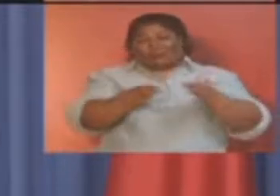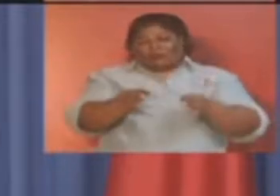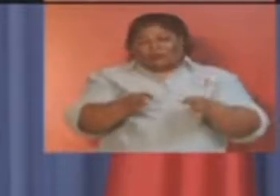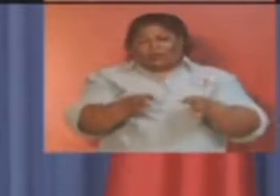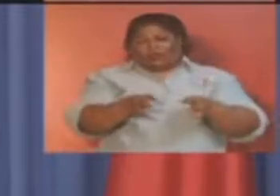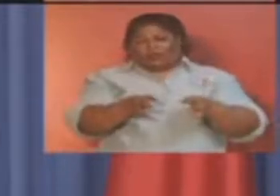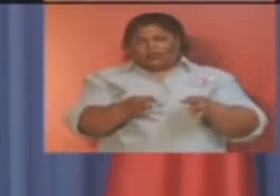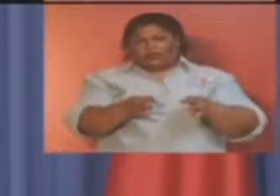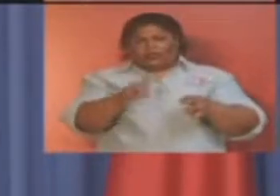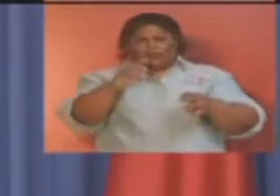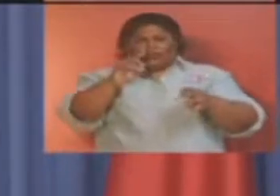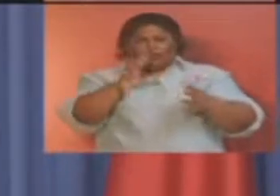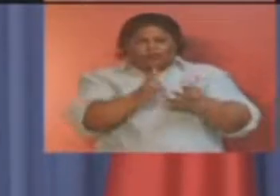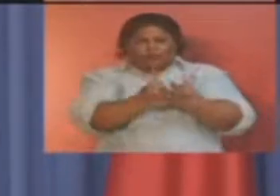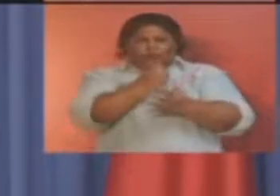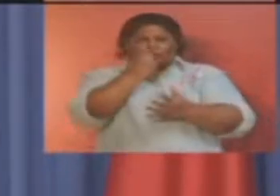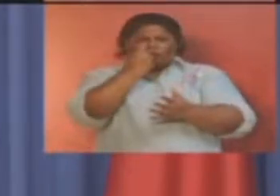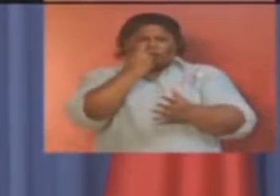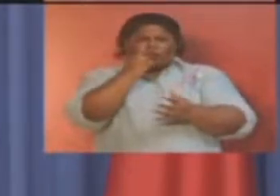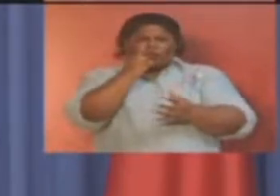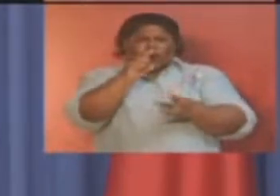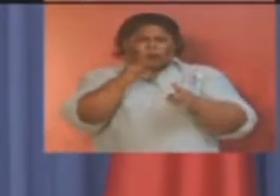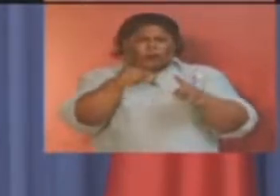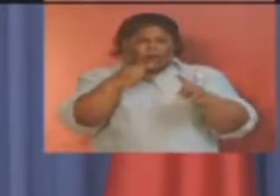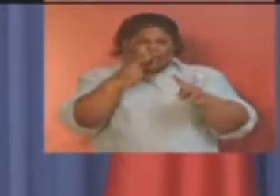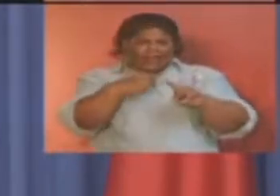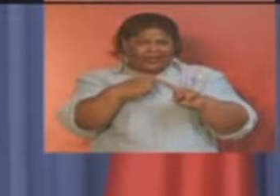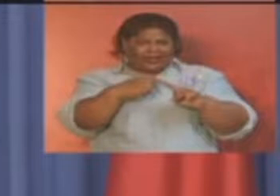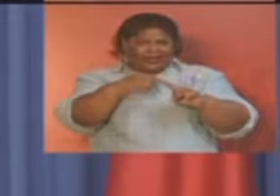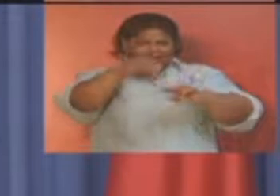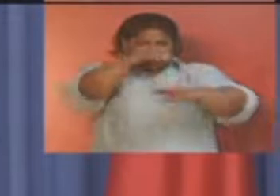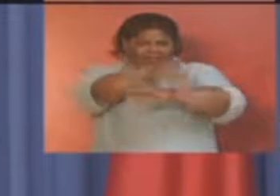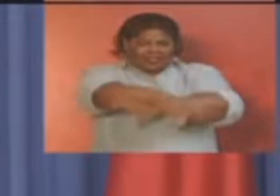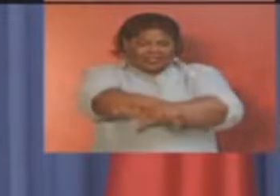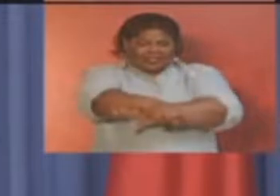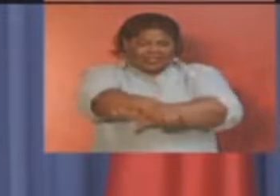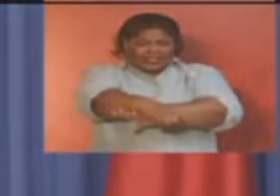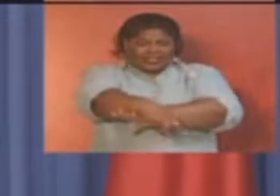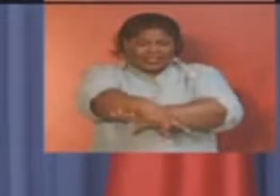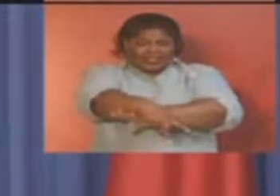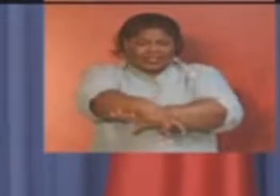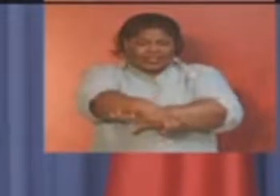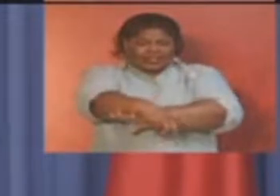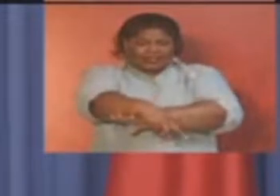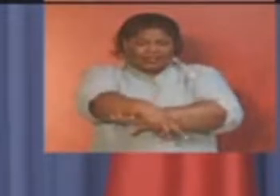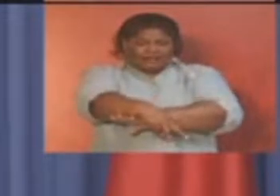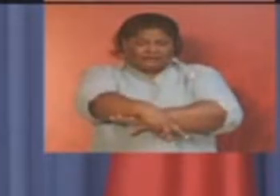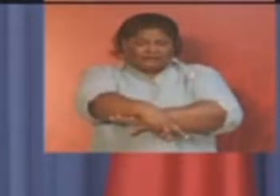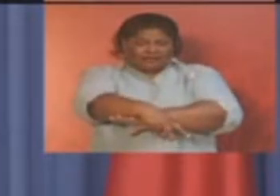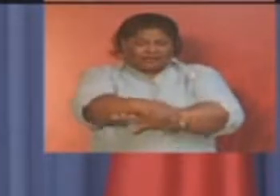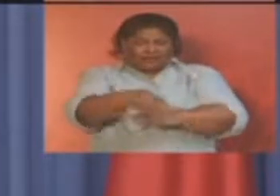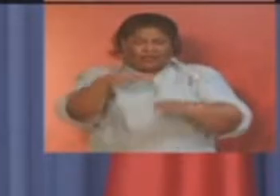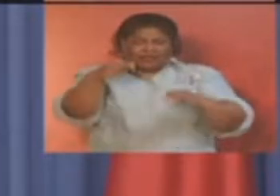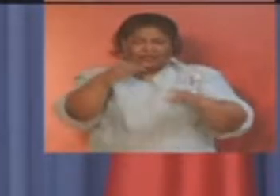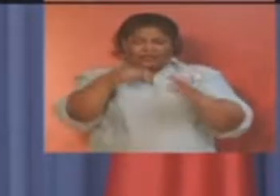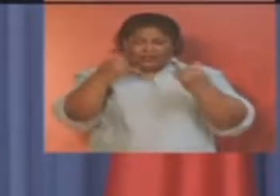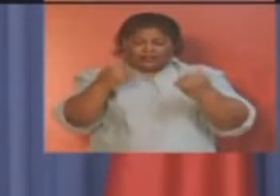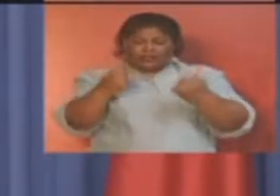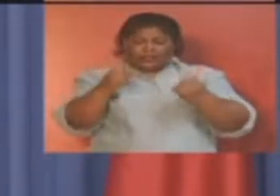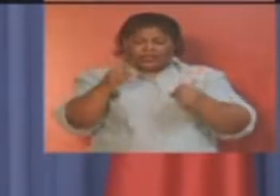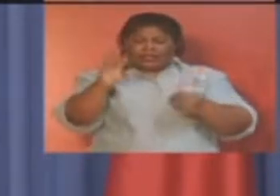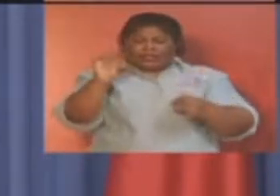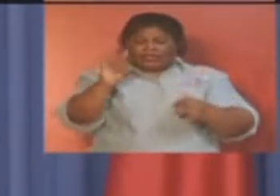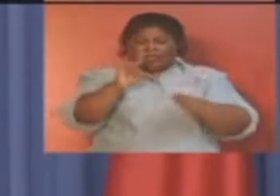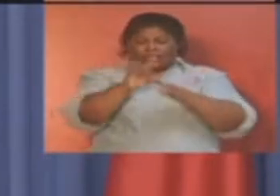into force from midnight tonight. And the time frame we're looking at for all of these things are from the 8th of May to